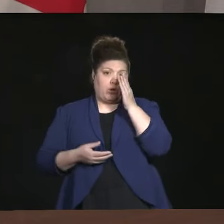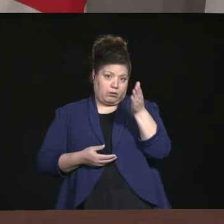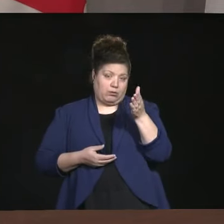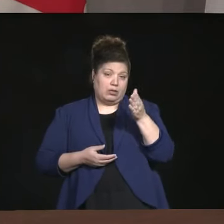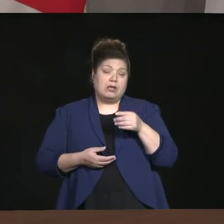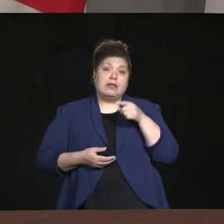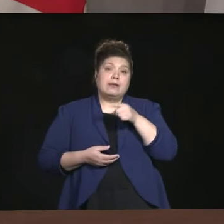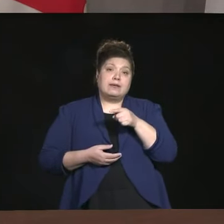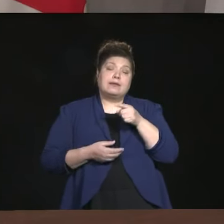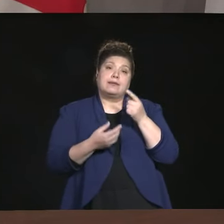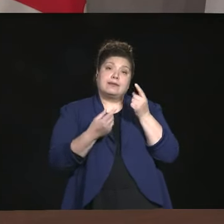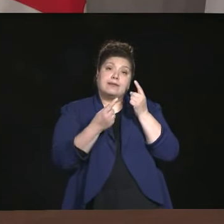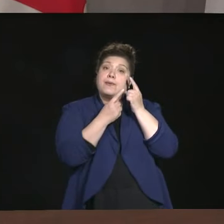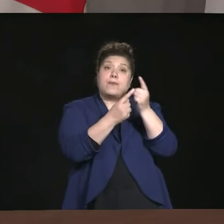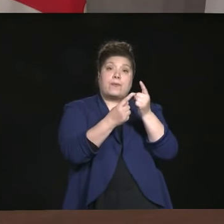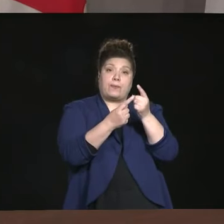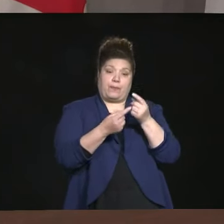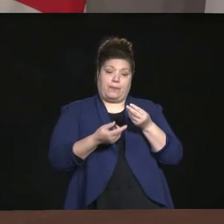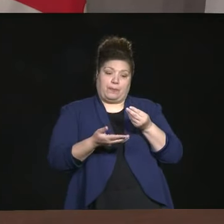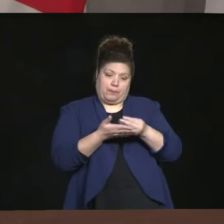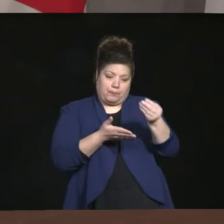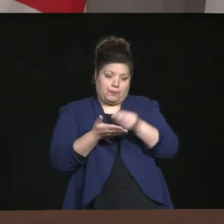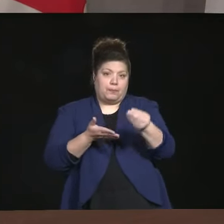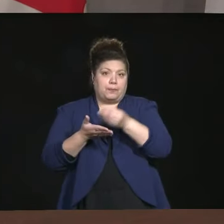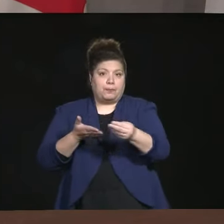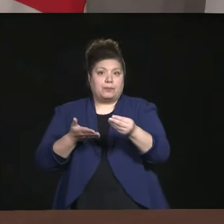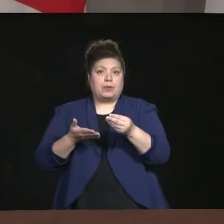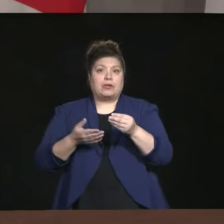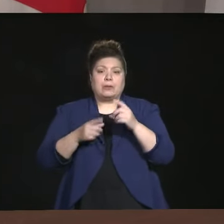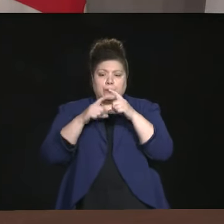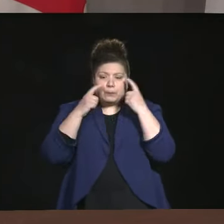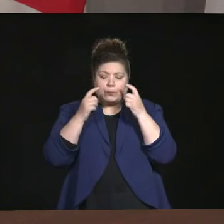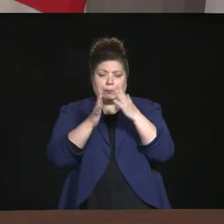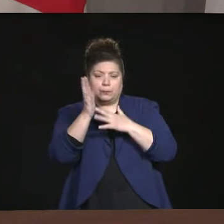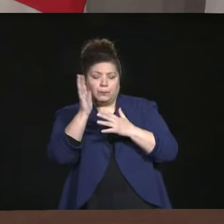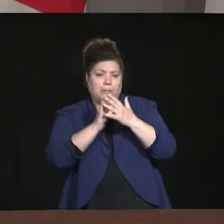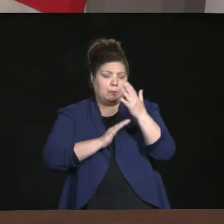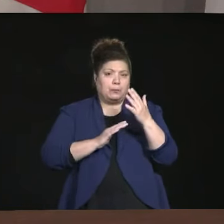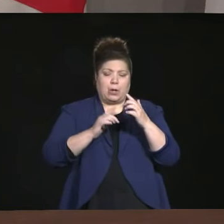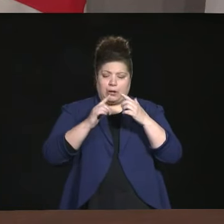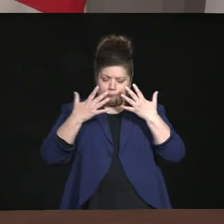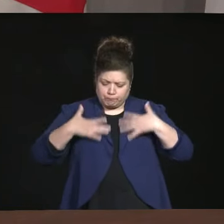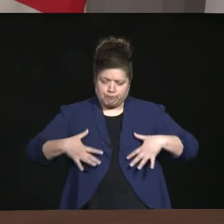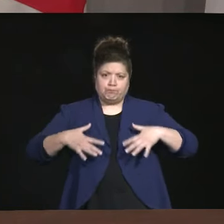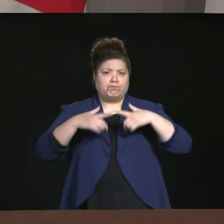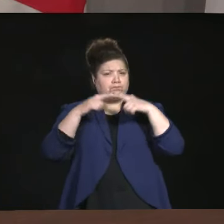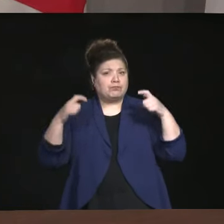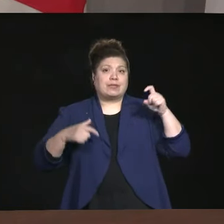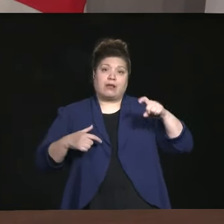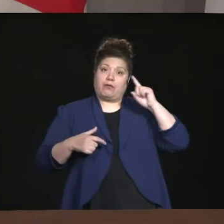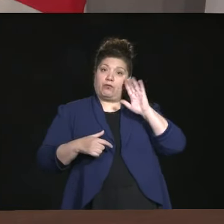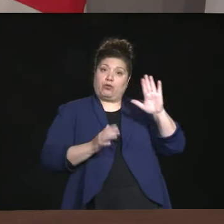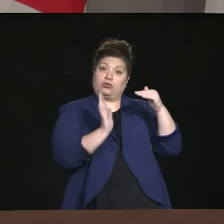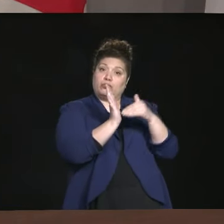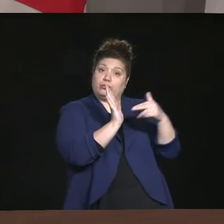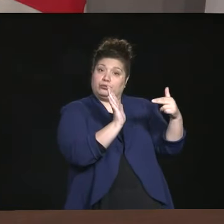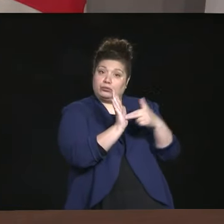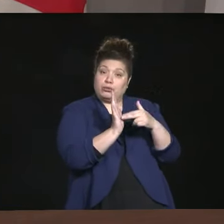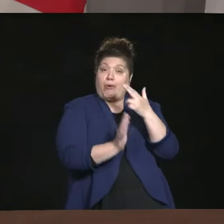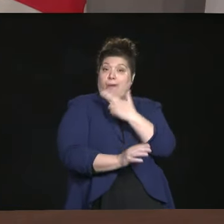equipment necessary for our doctors and nurses, hospitals, and other frontline health